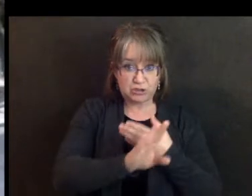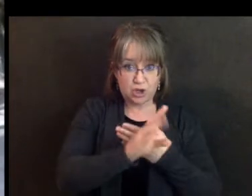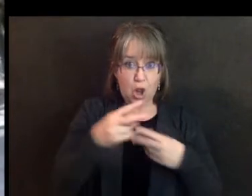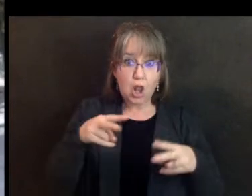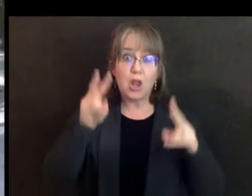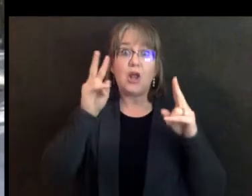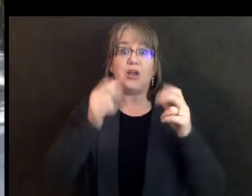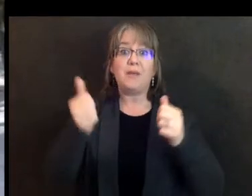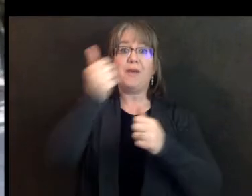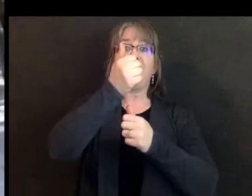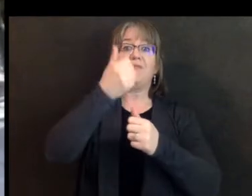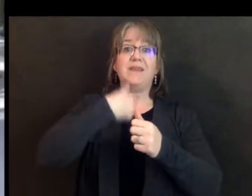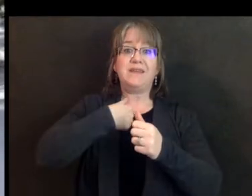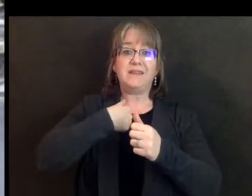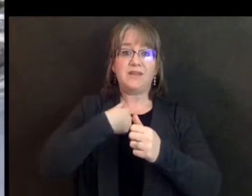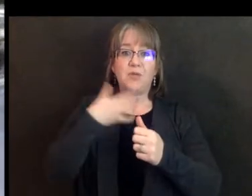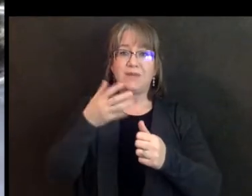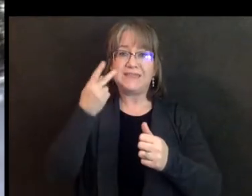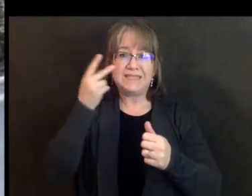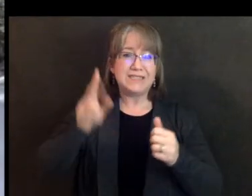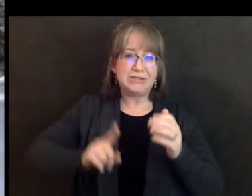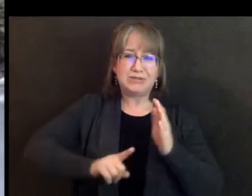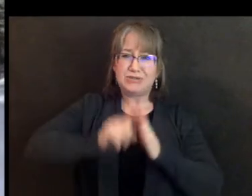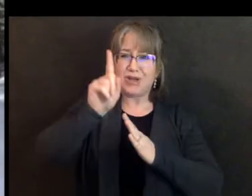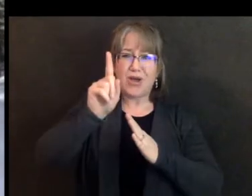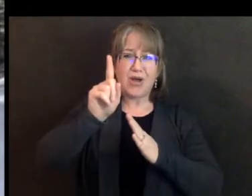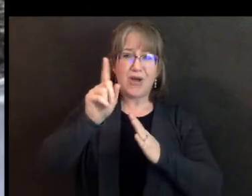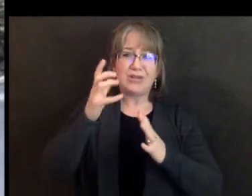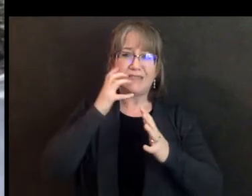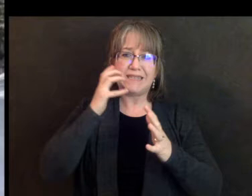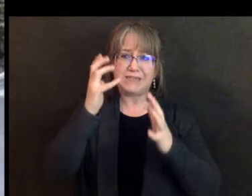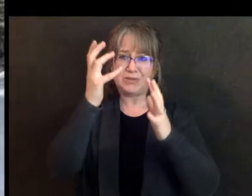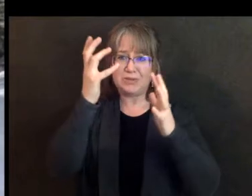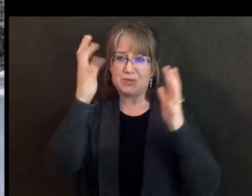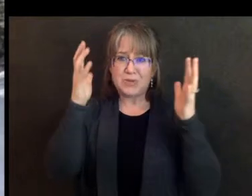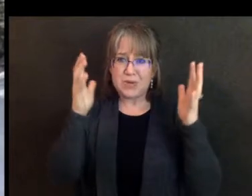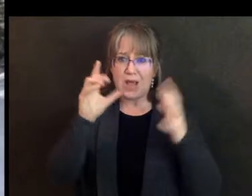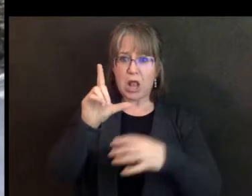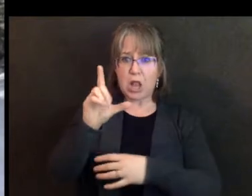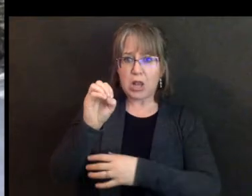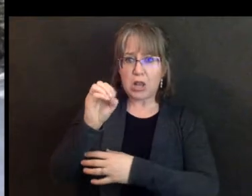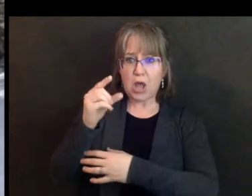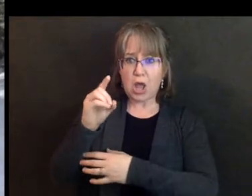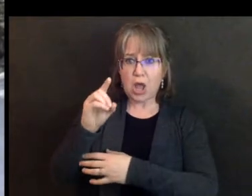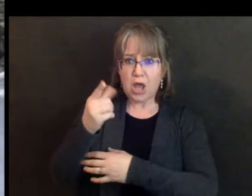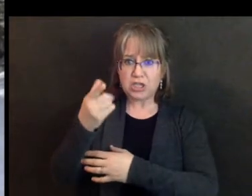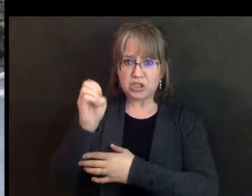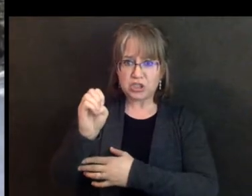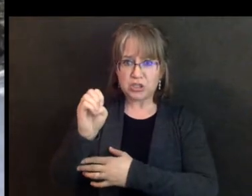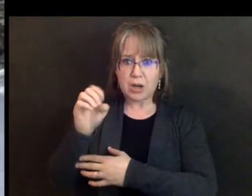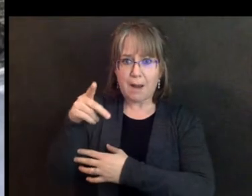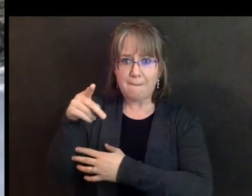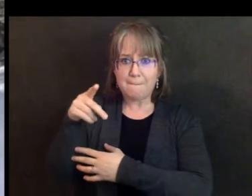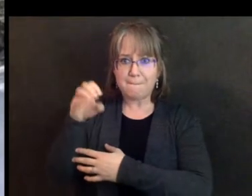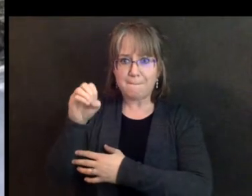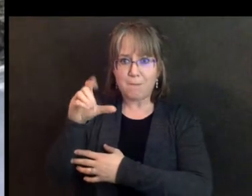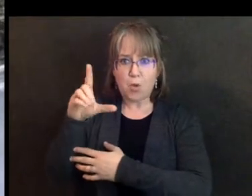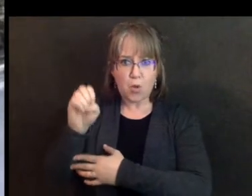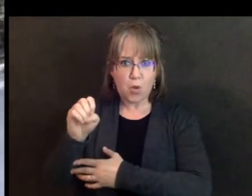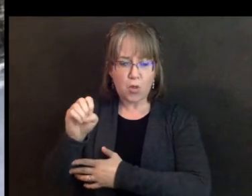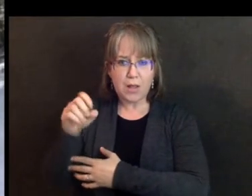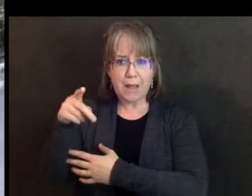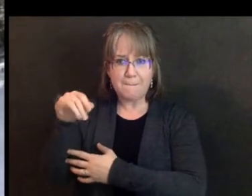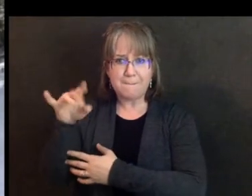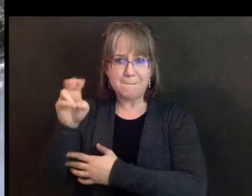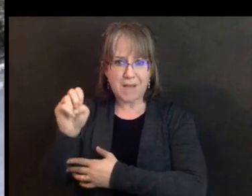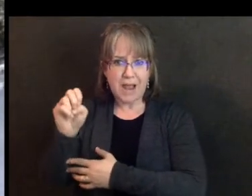see really tall, heavily dense lodgepole pine trees. This is where bald eagles love to build their nests.